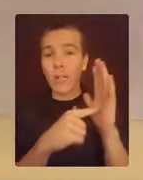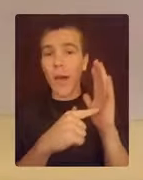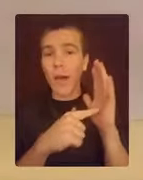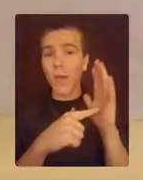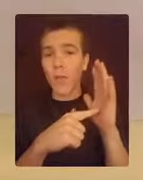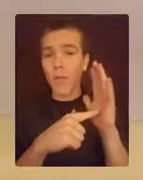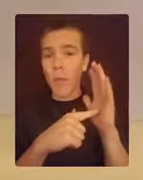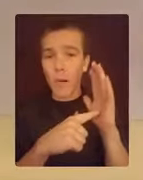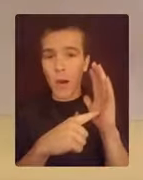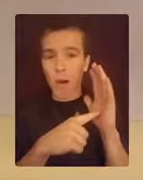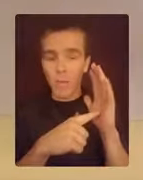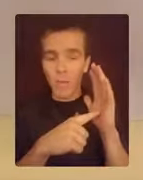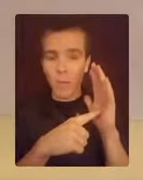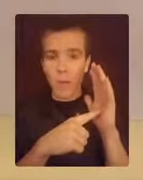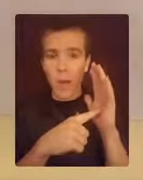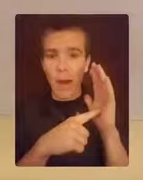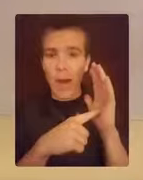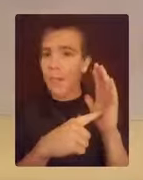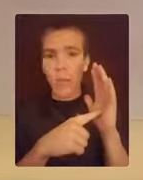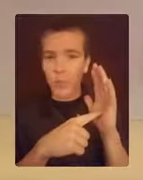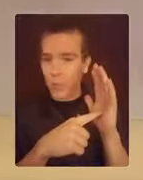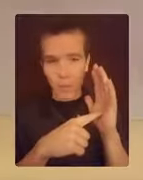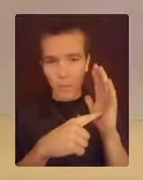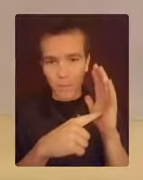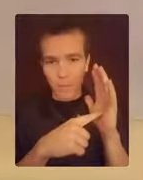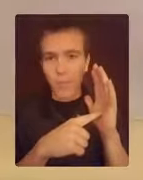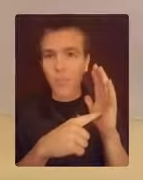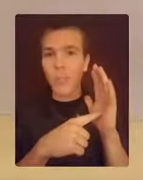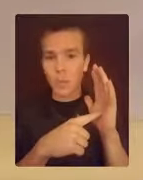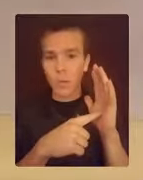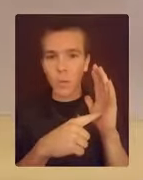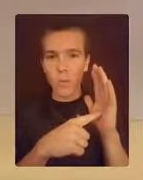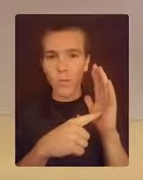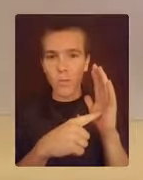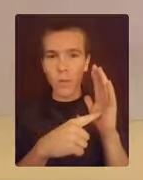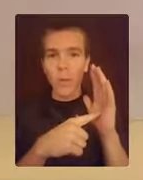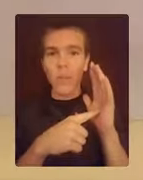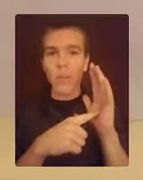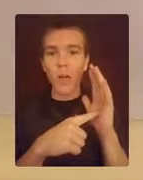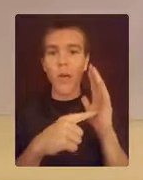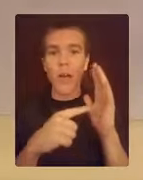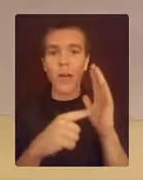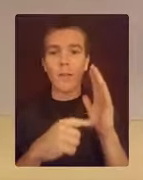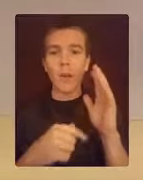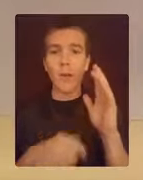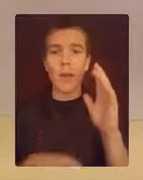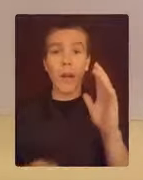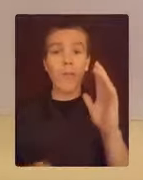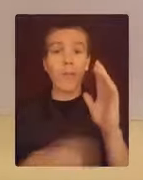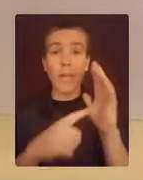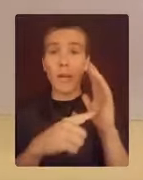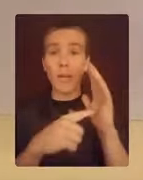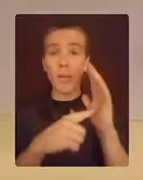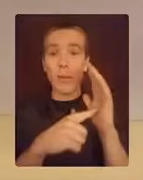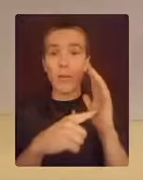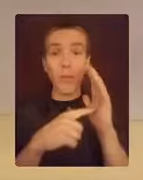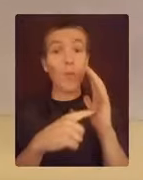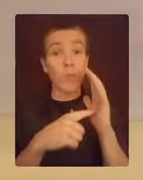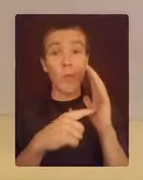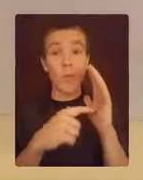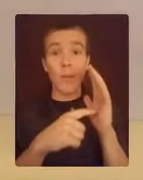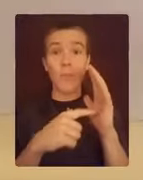does not go through my palm, I am not dreaming. This is the real world. So every time I do